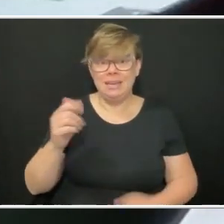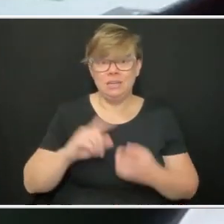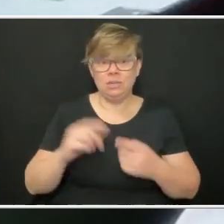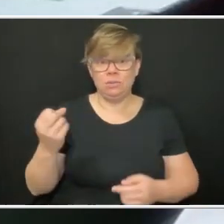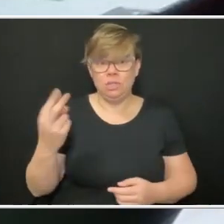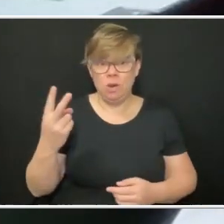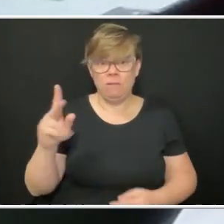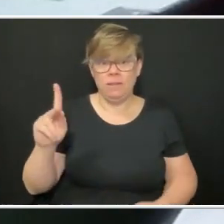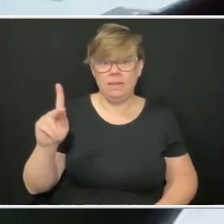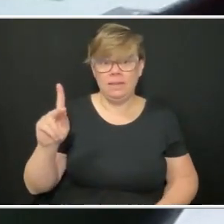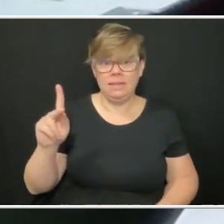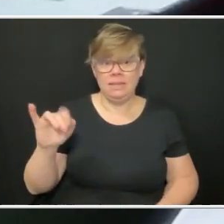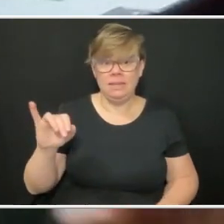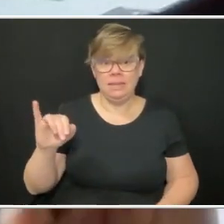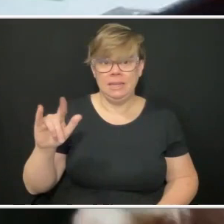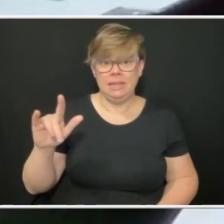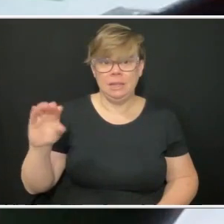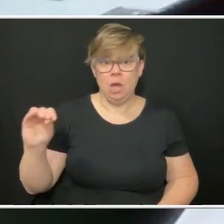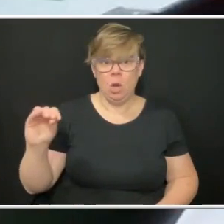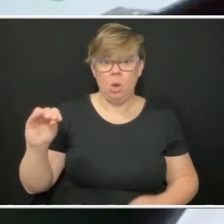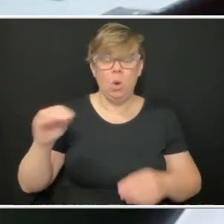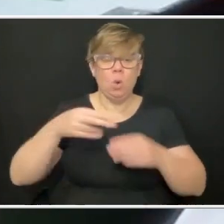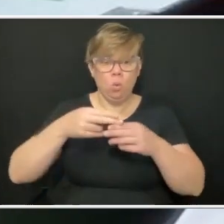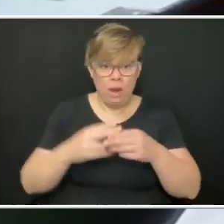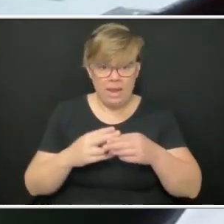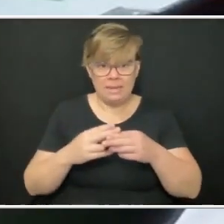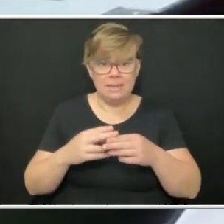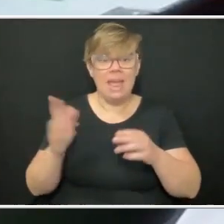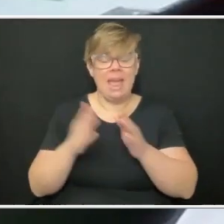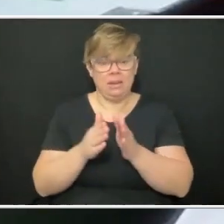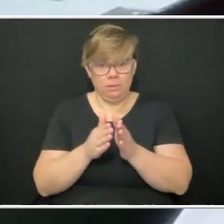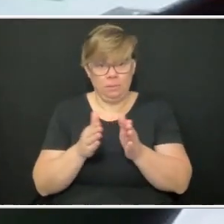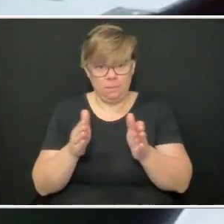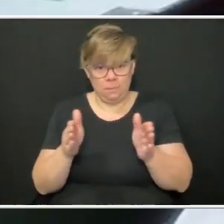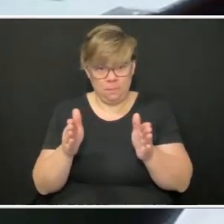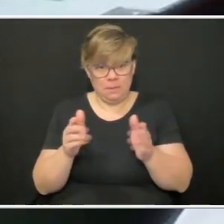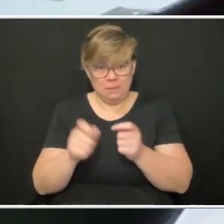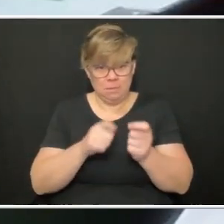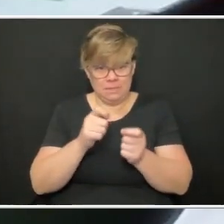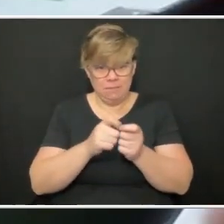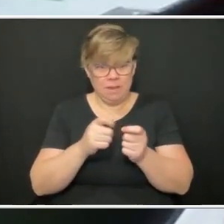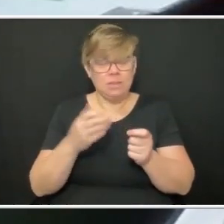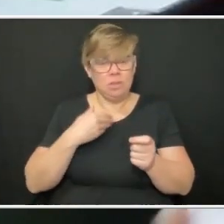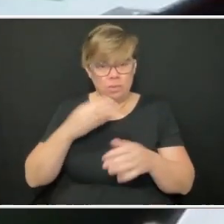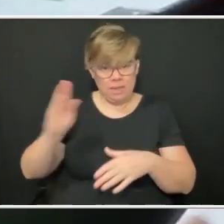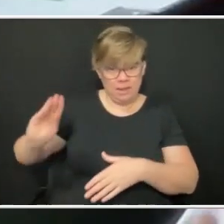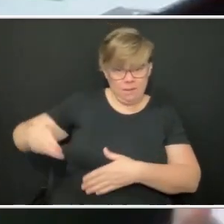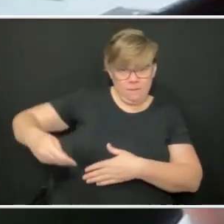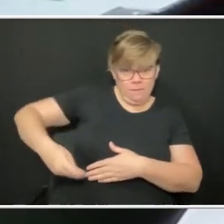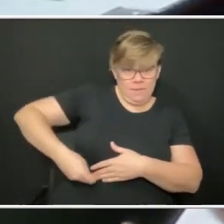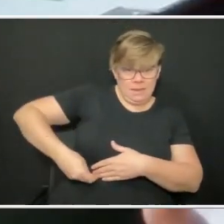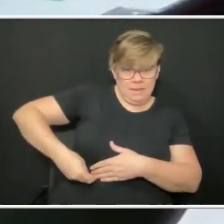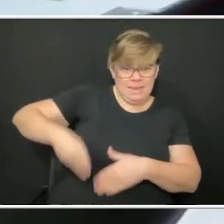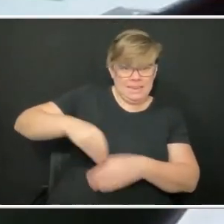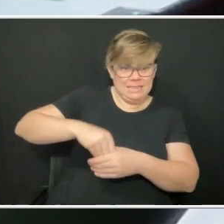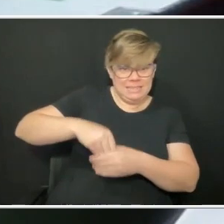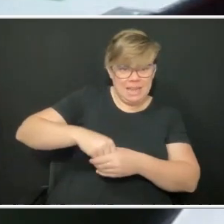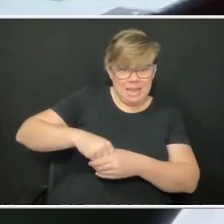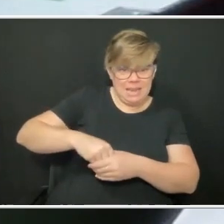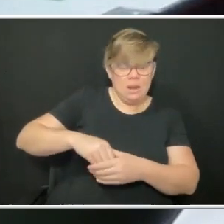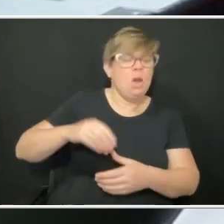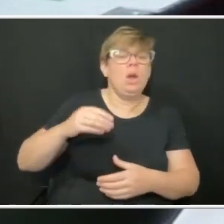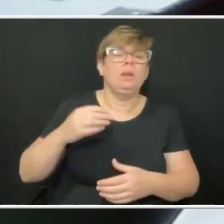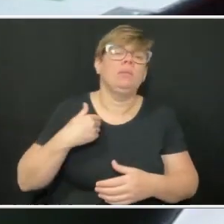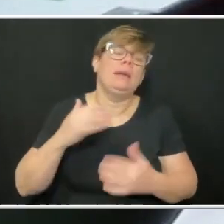75 centimeters or longer in length for babies before they can fit an average-sized adult